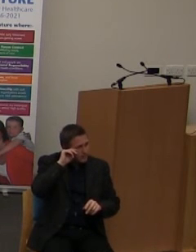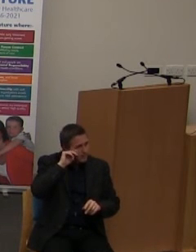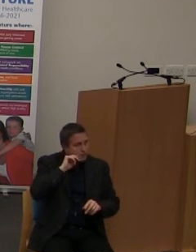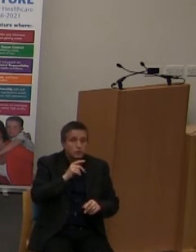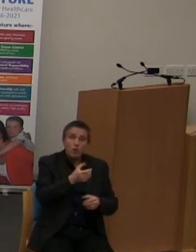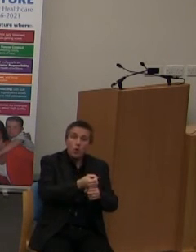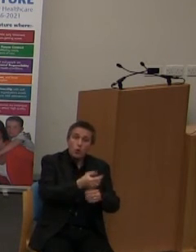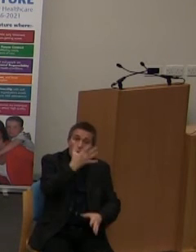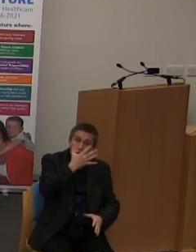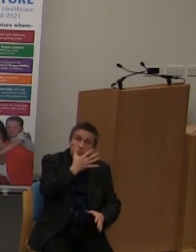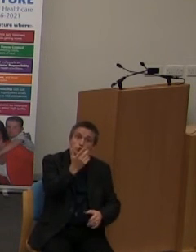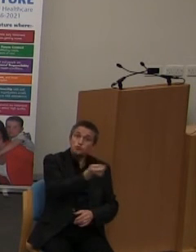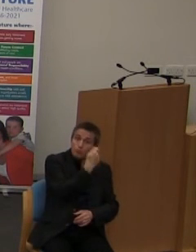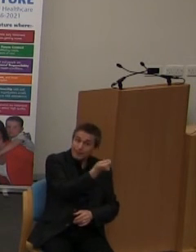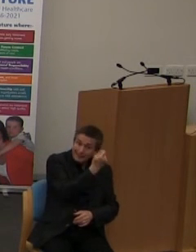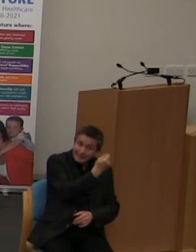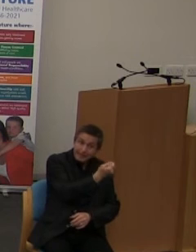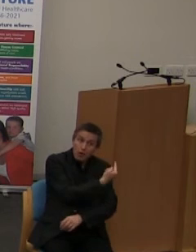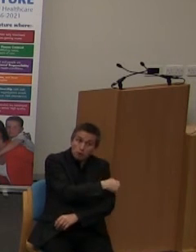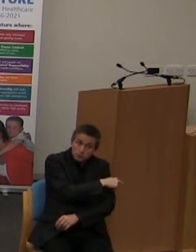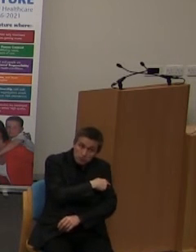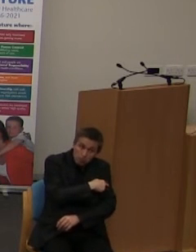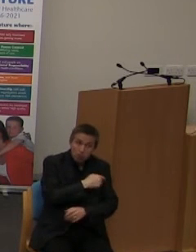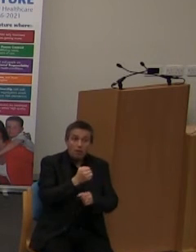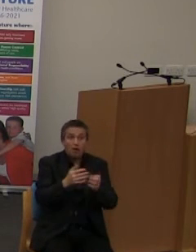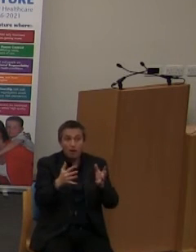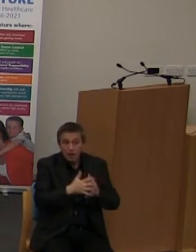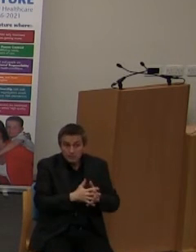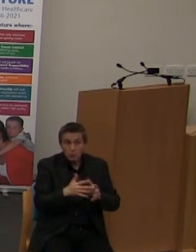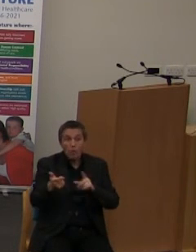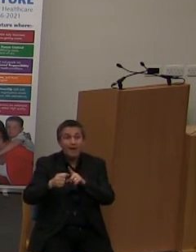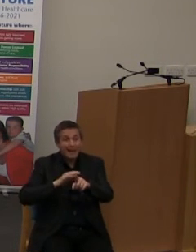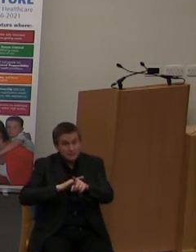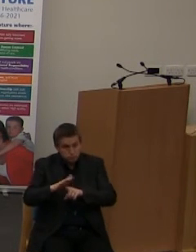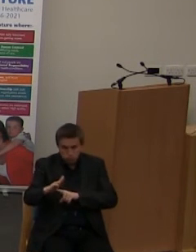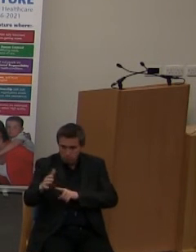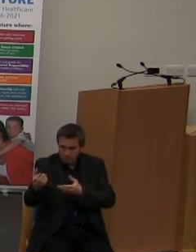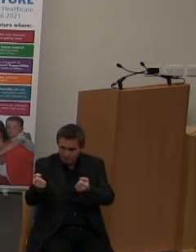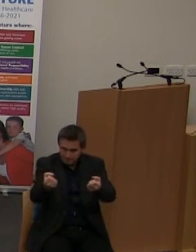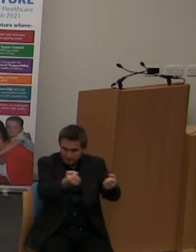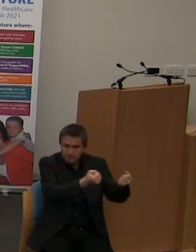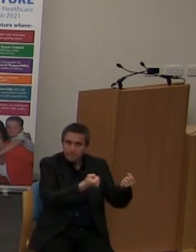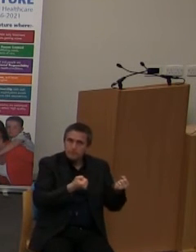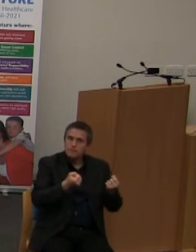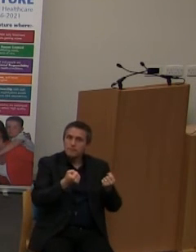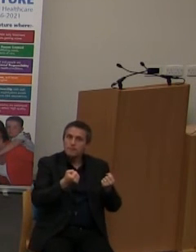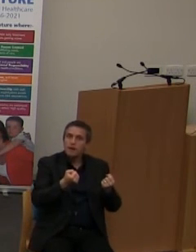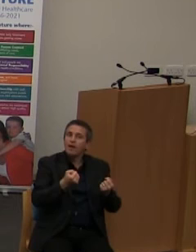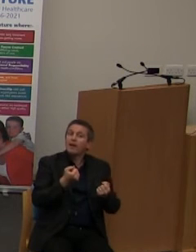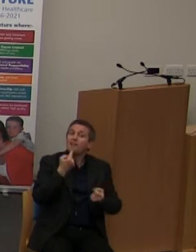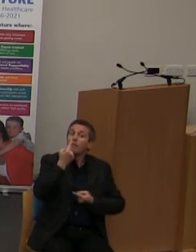the Golden Jubilee, we have hospitals in Glasgow and Edinburgh, etc. people who are looking